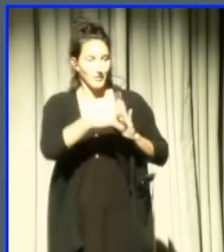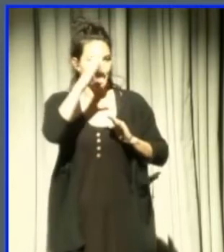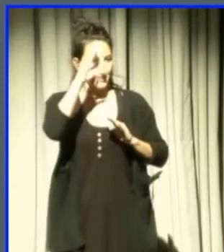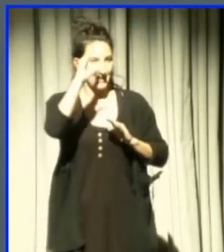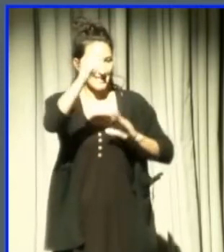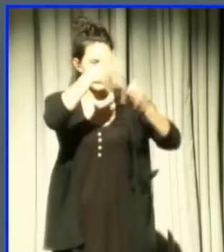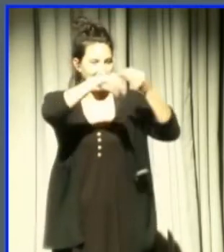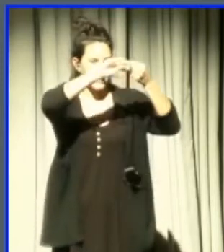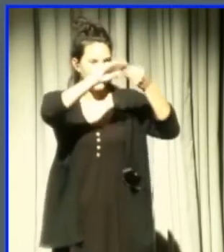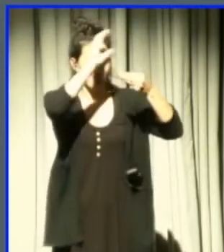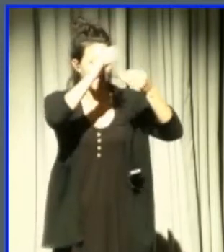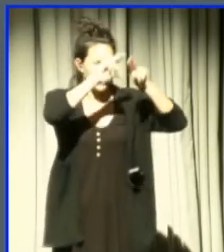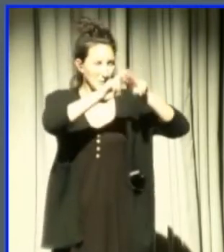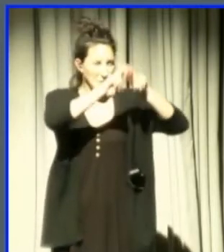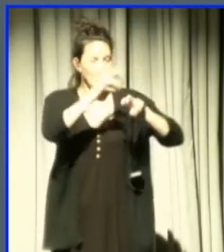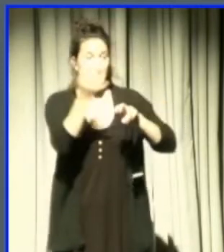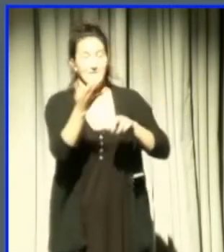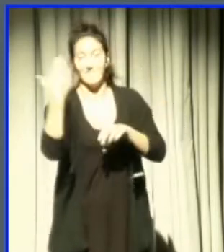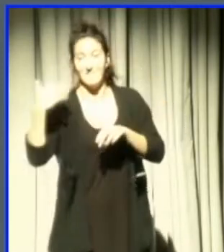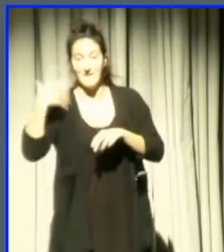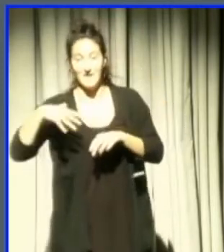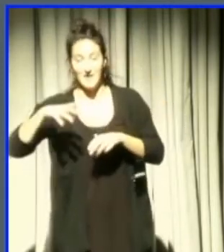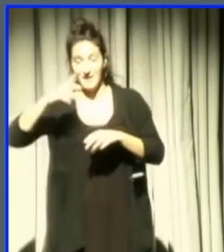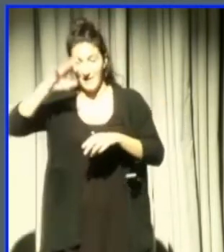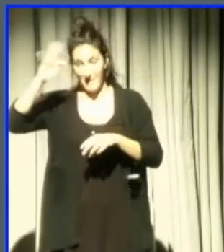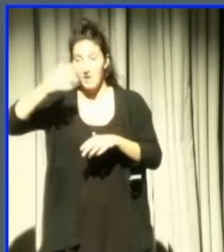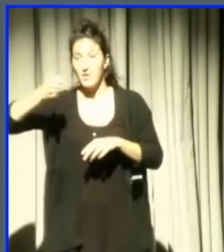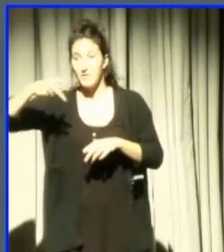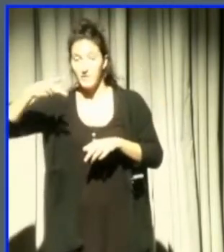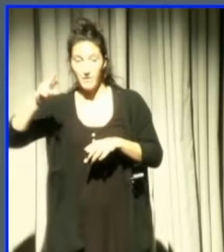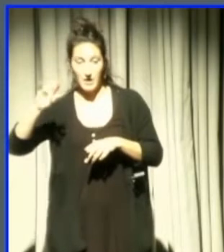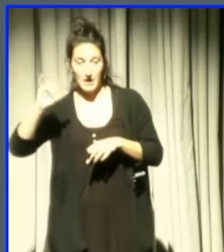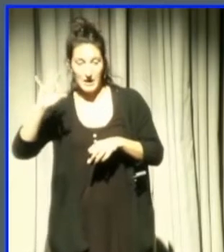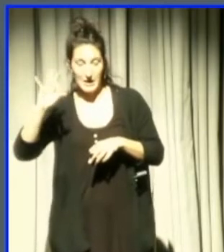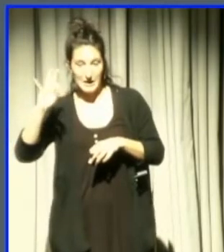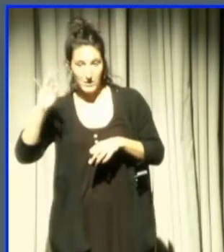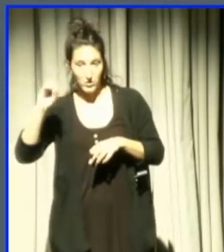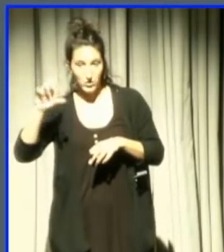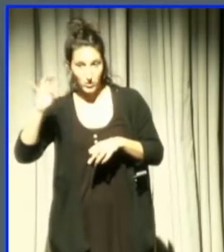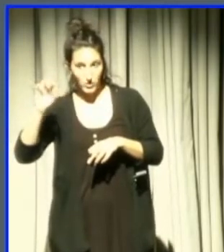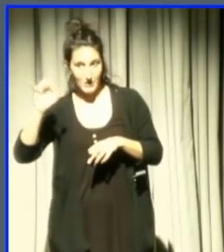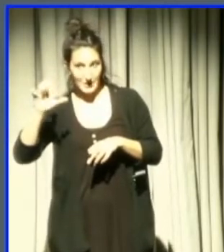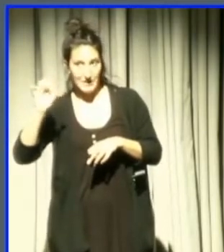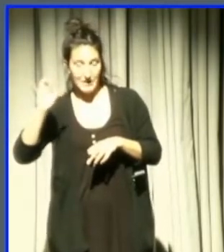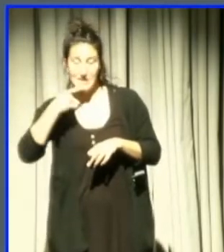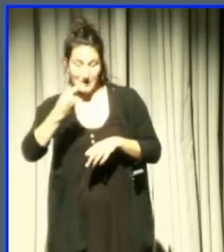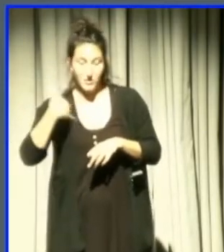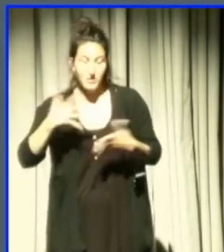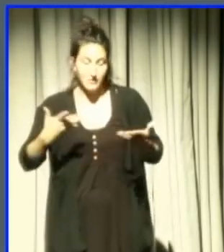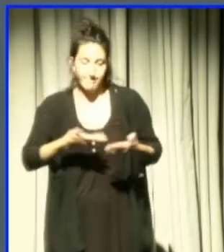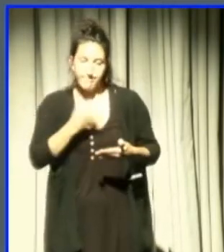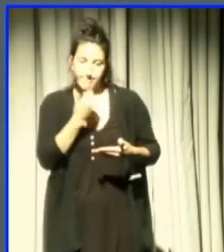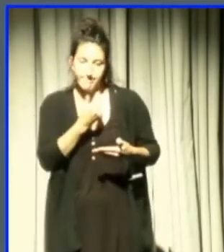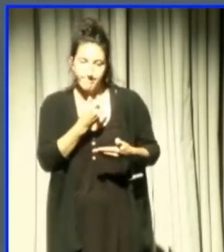be kept in mind. And after my academic career, which was actually ended